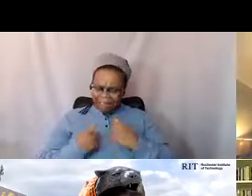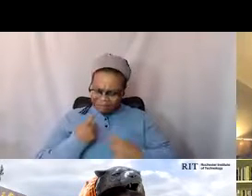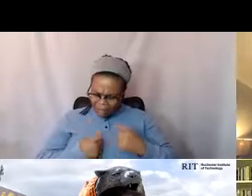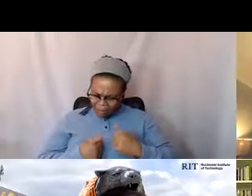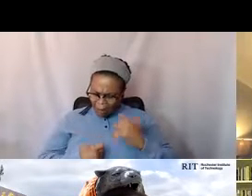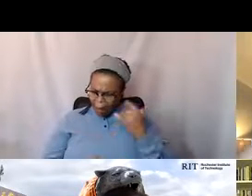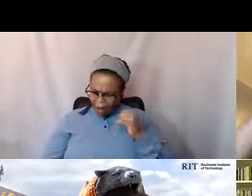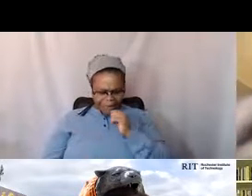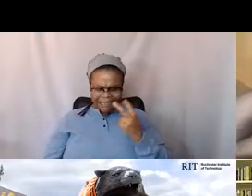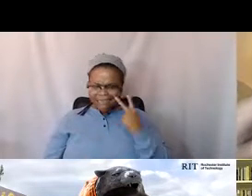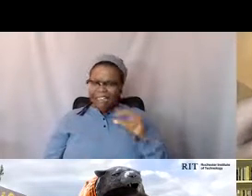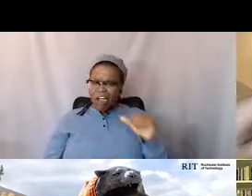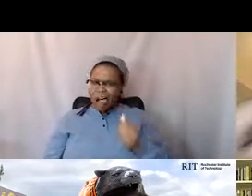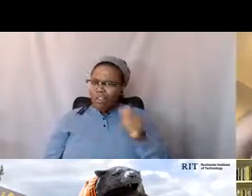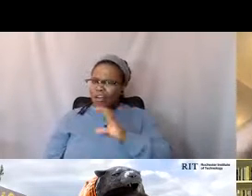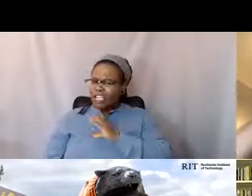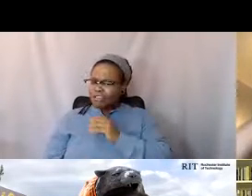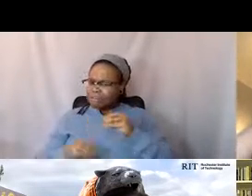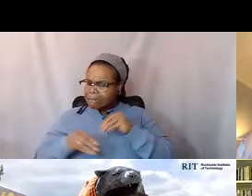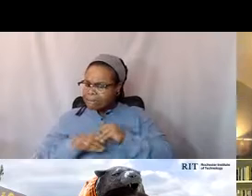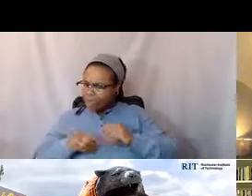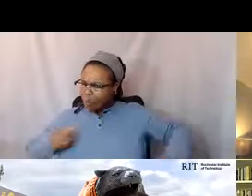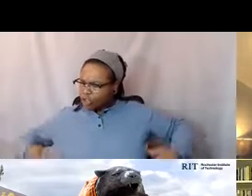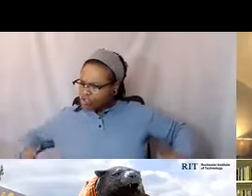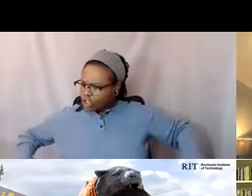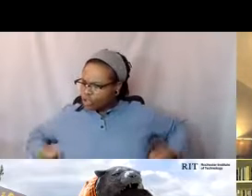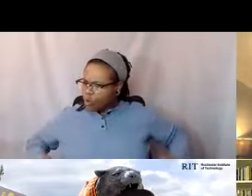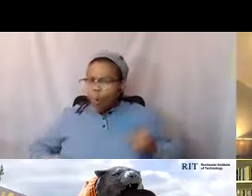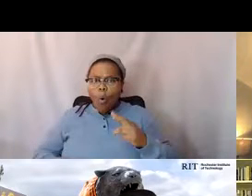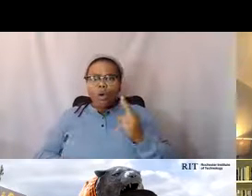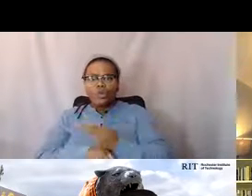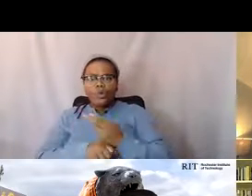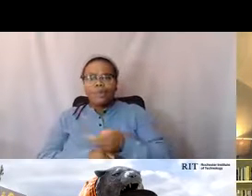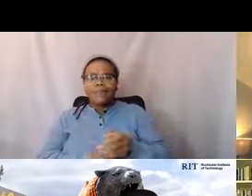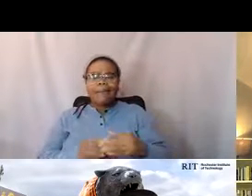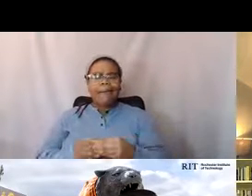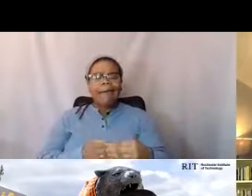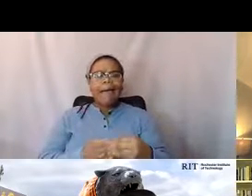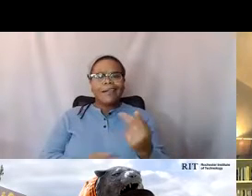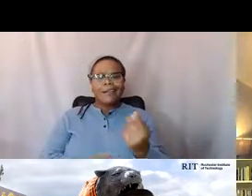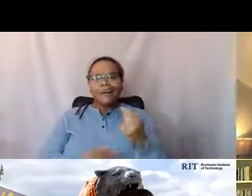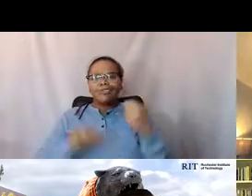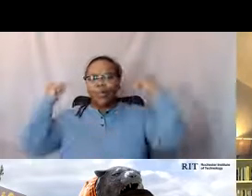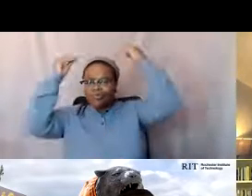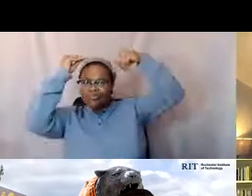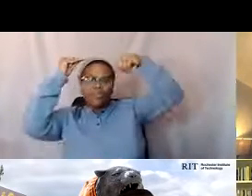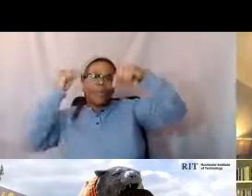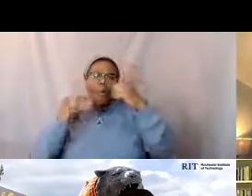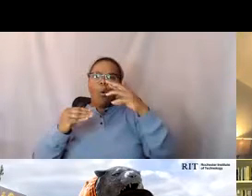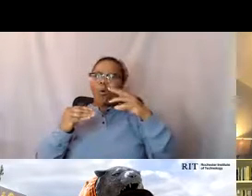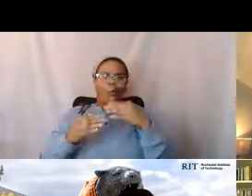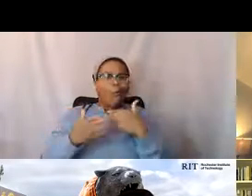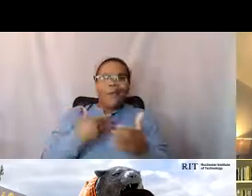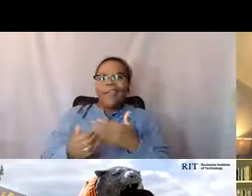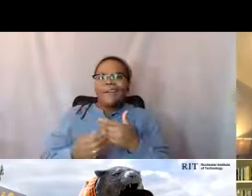see other characters in wheelchair, or people using guide dogs, or people with turbans or headbands or burqas in